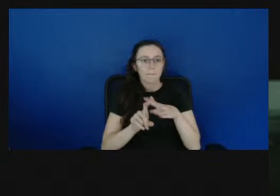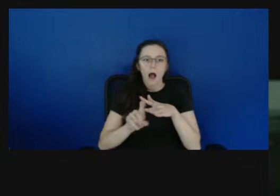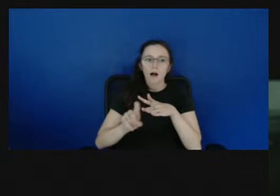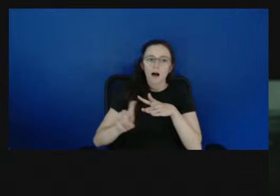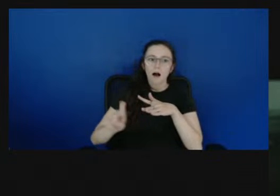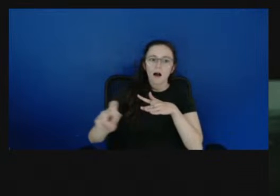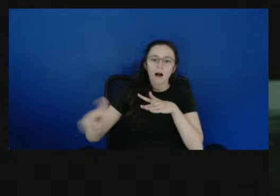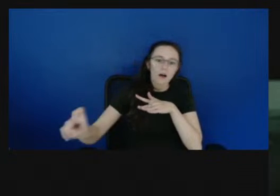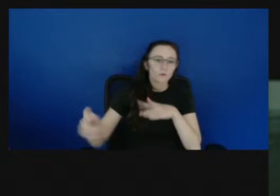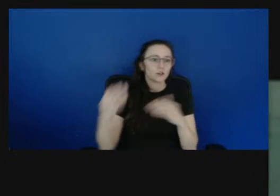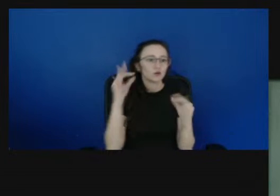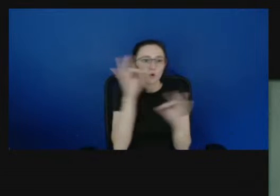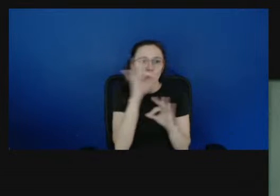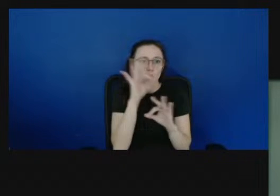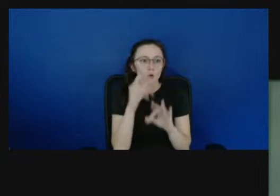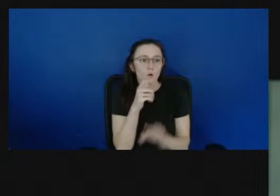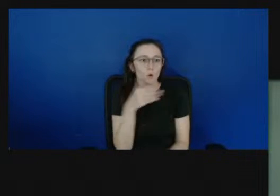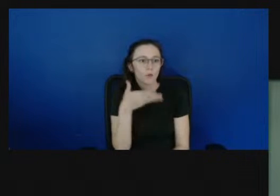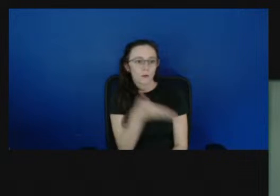who these people were.